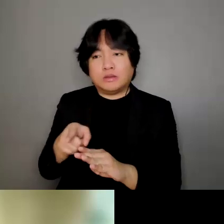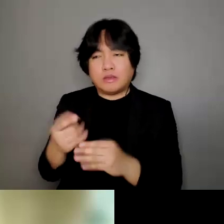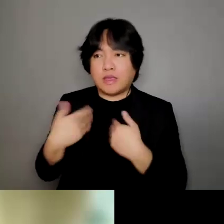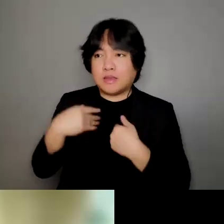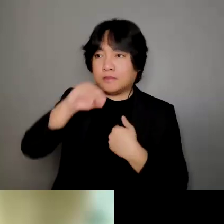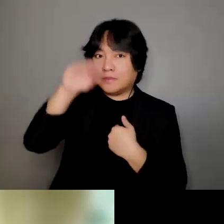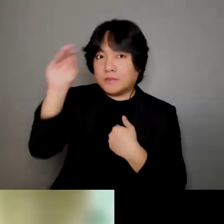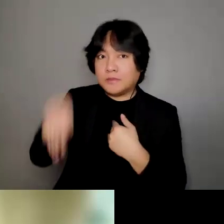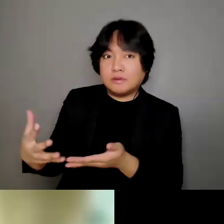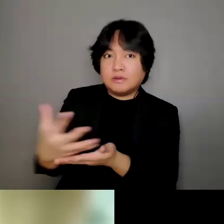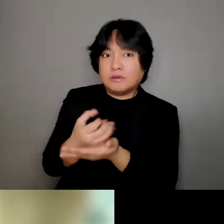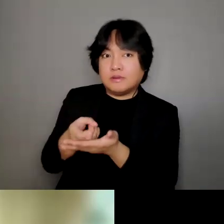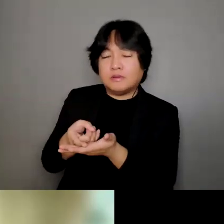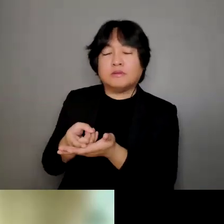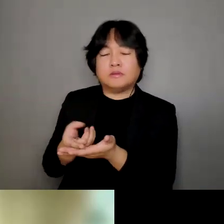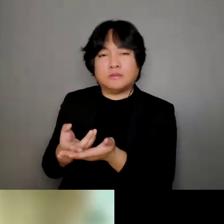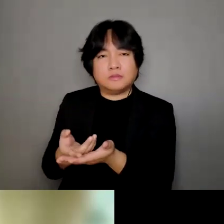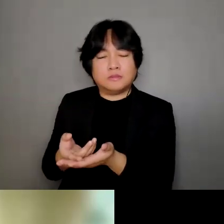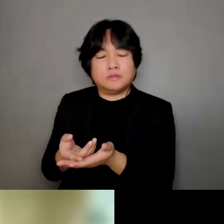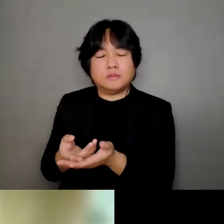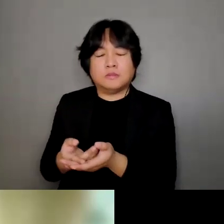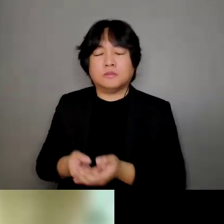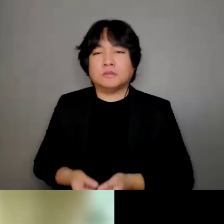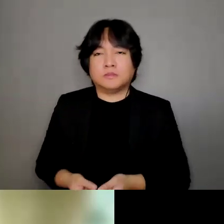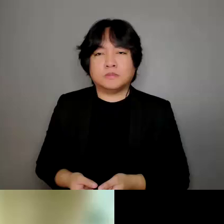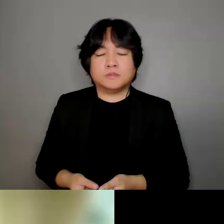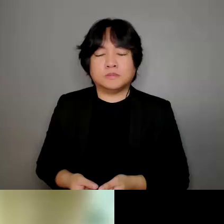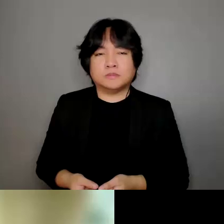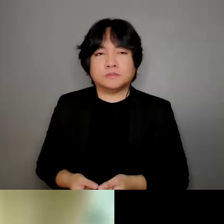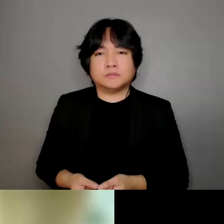statistician sa paggamit nila.